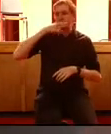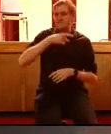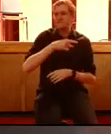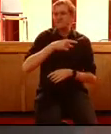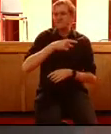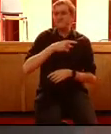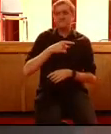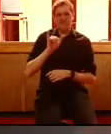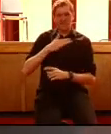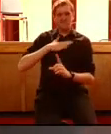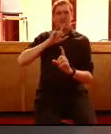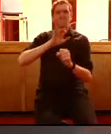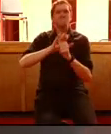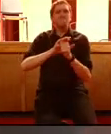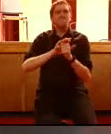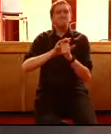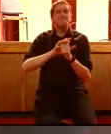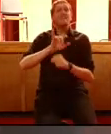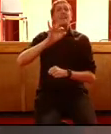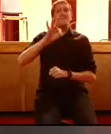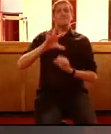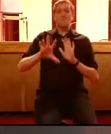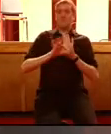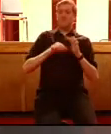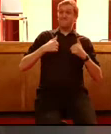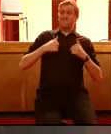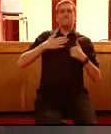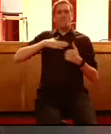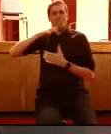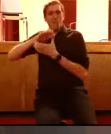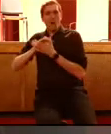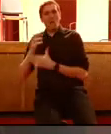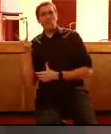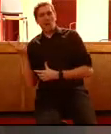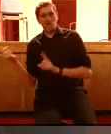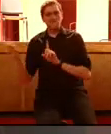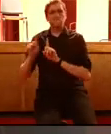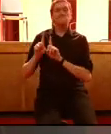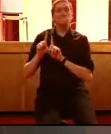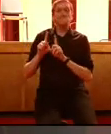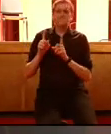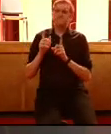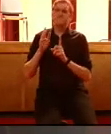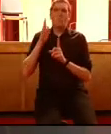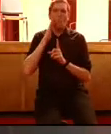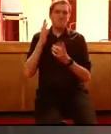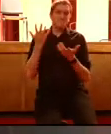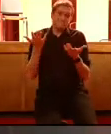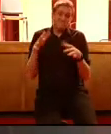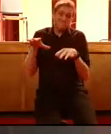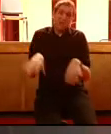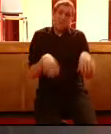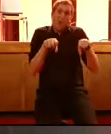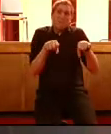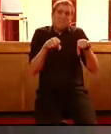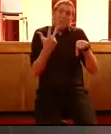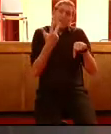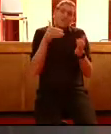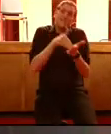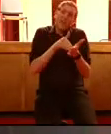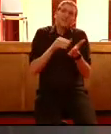to. And if I'm elected, my wife and I will be basically adopting 3,000 students.